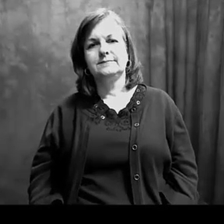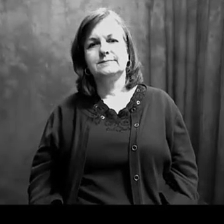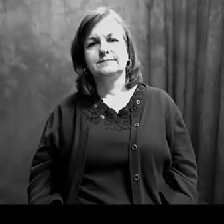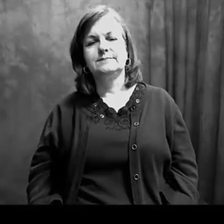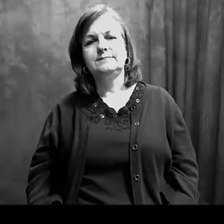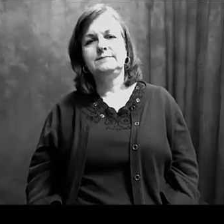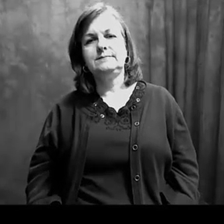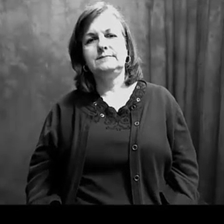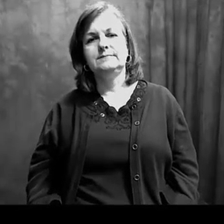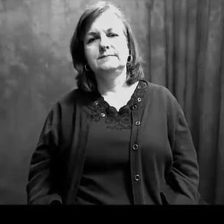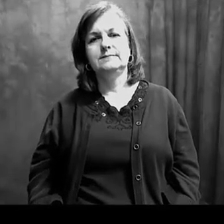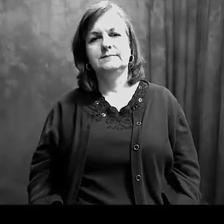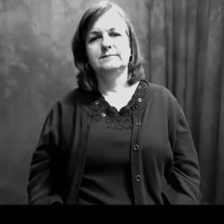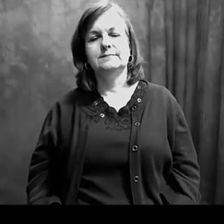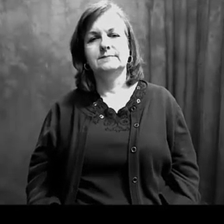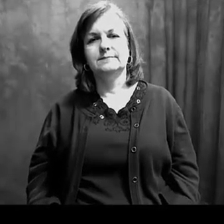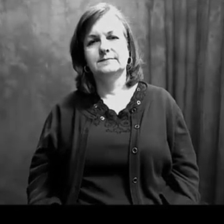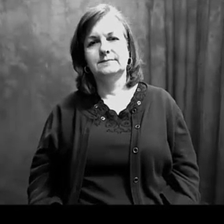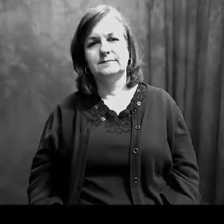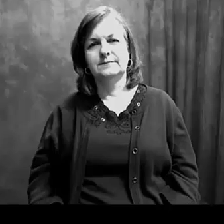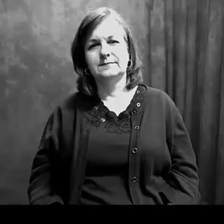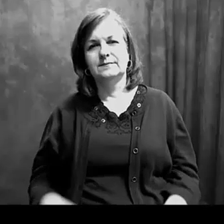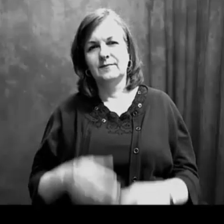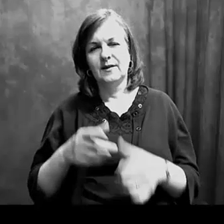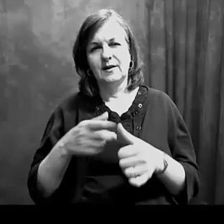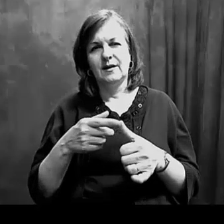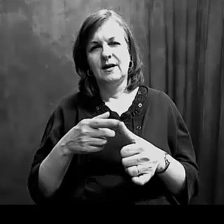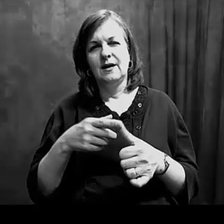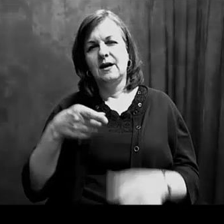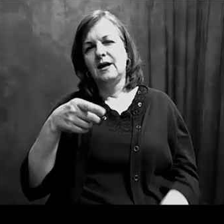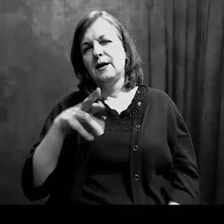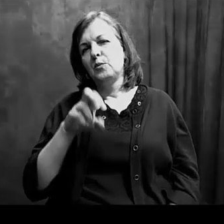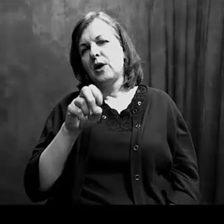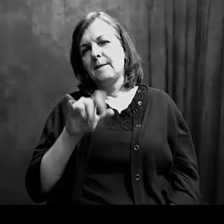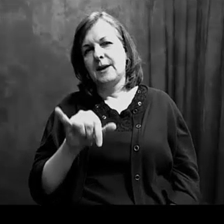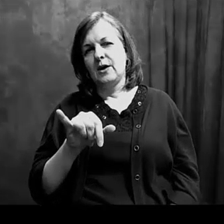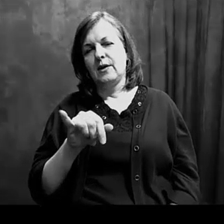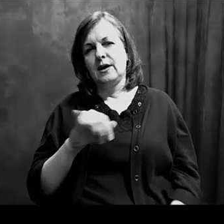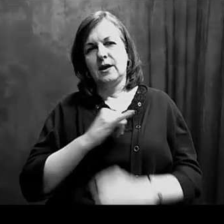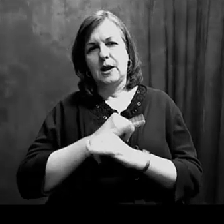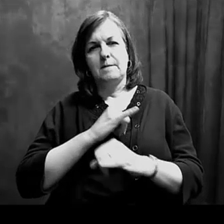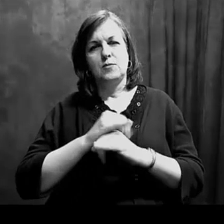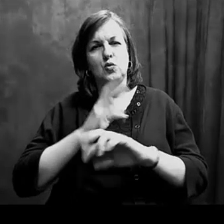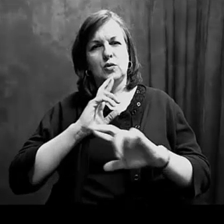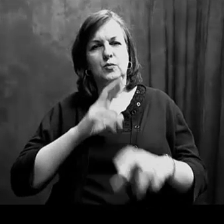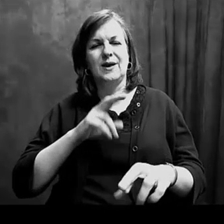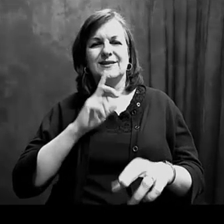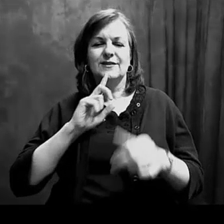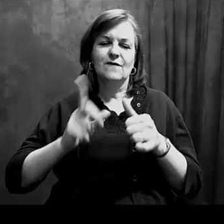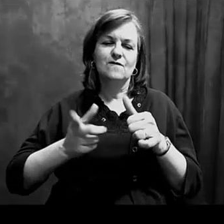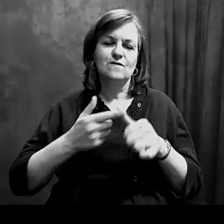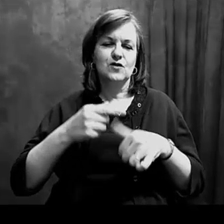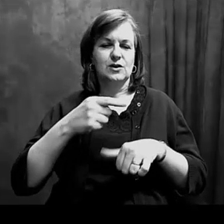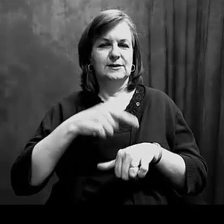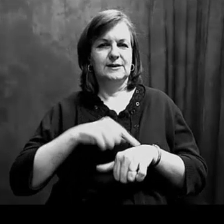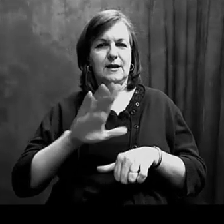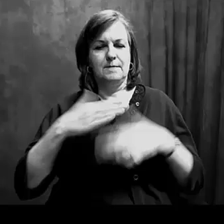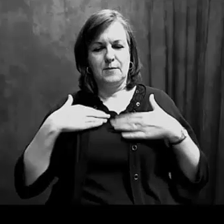When we talk about immune response, the primary immune response is the first time you've seen something,